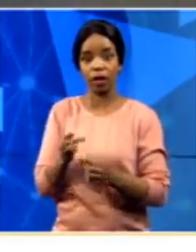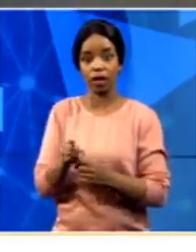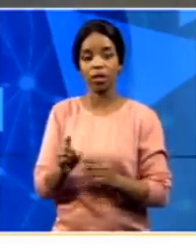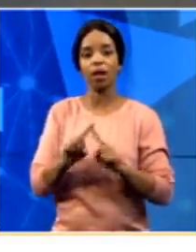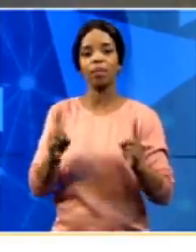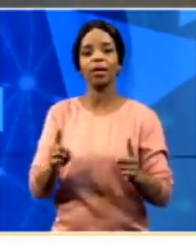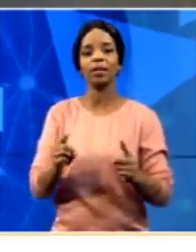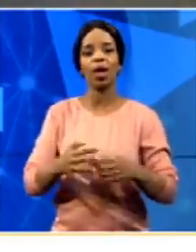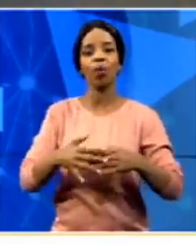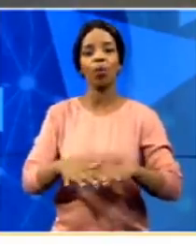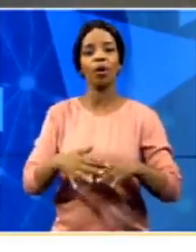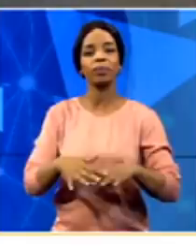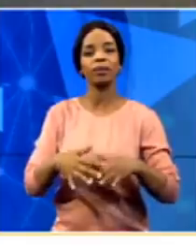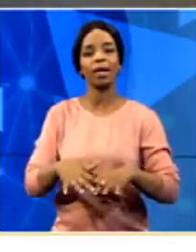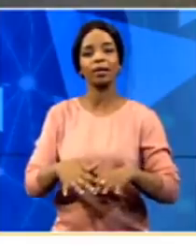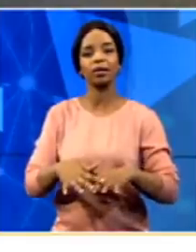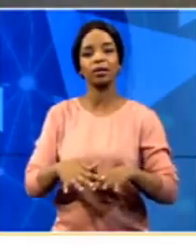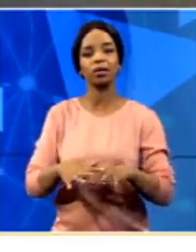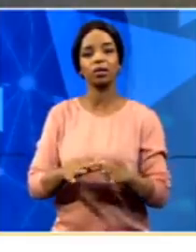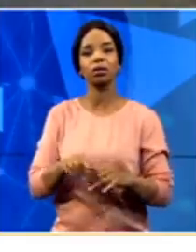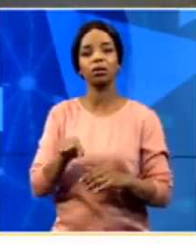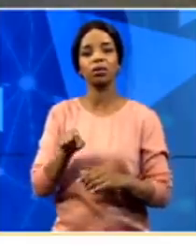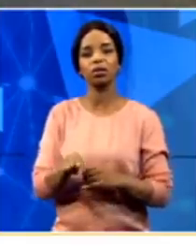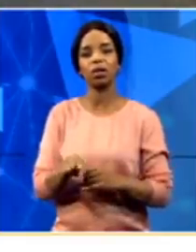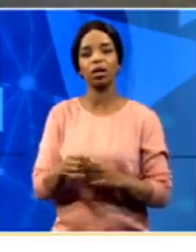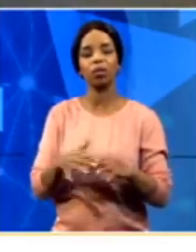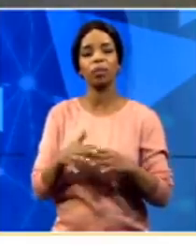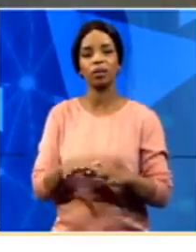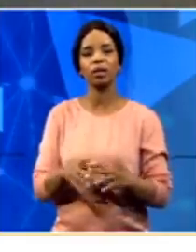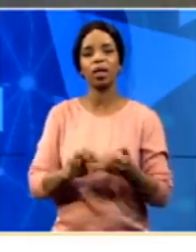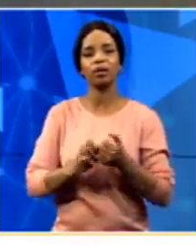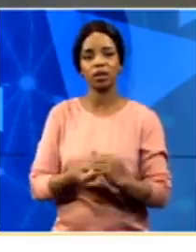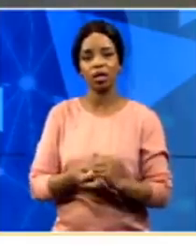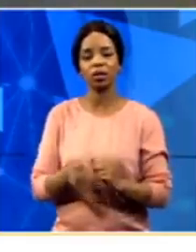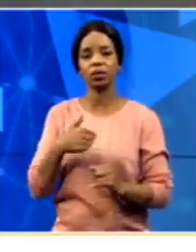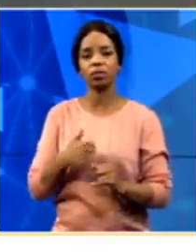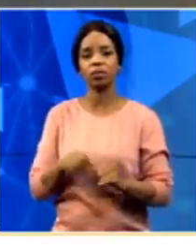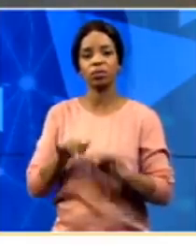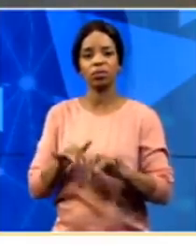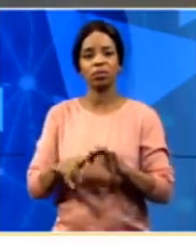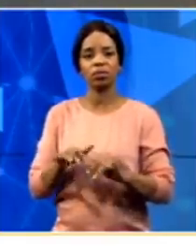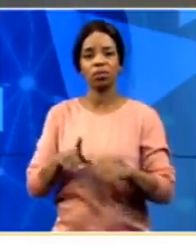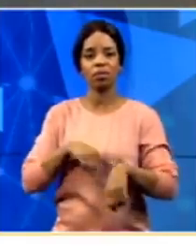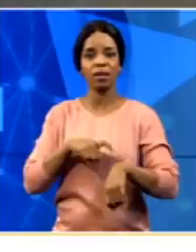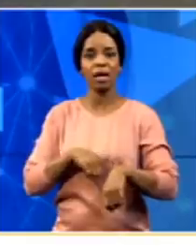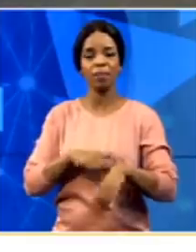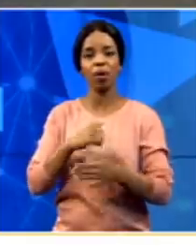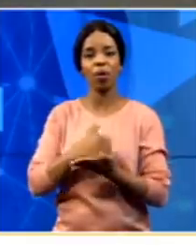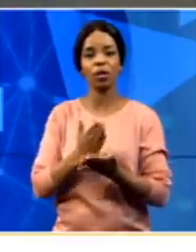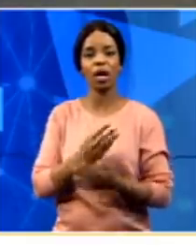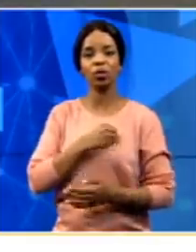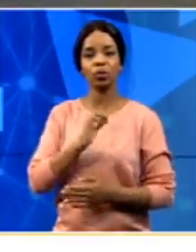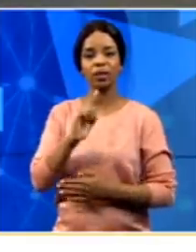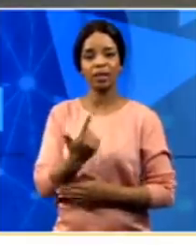website is finished. It's kaput. That's a nice way of putting it. I try to get on. It's Monday morning. It's 6:45 in the morning, and